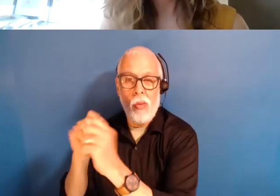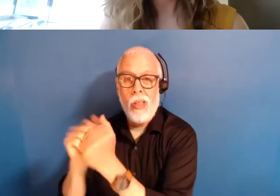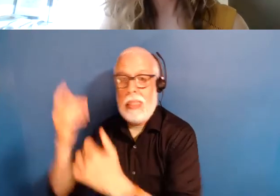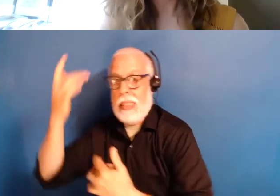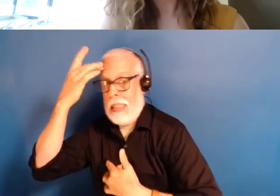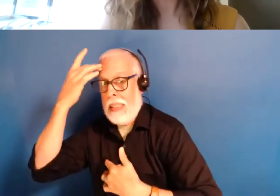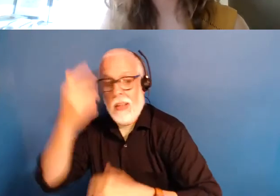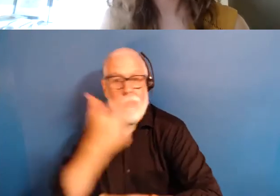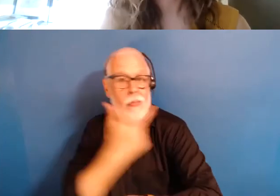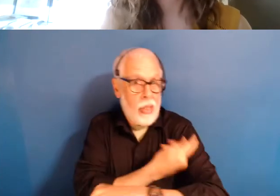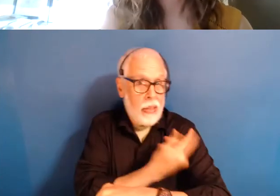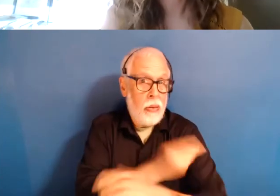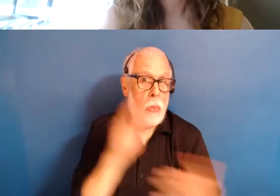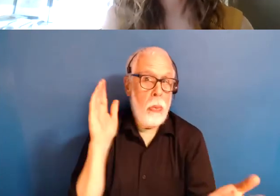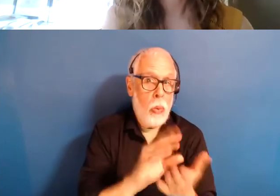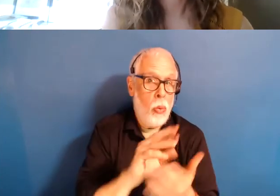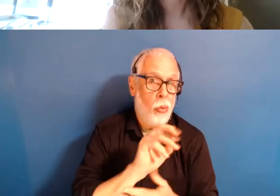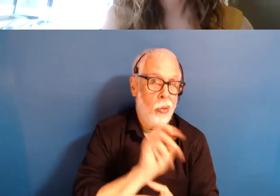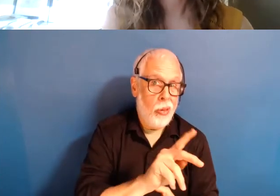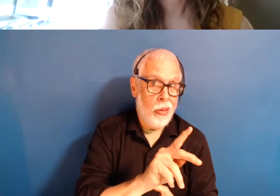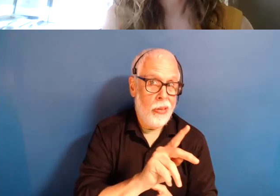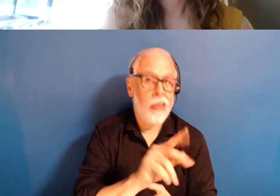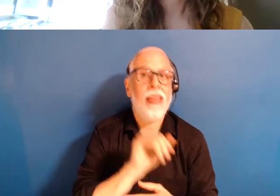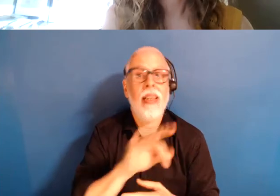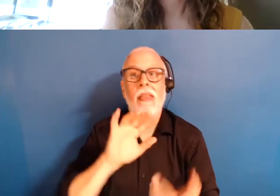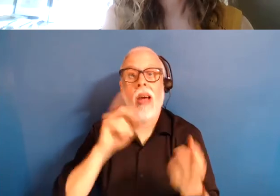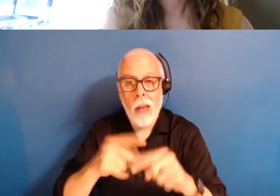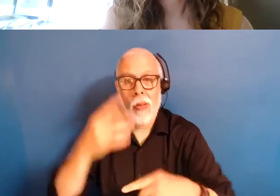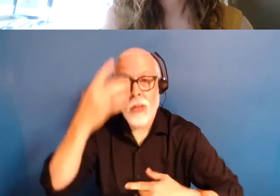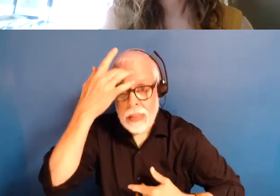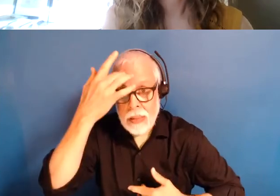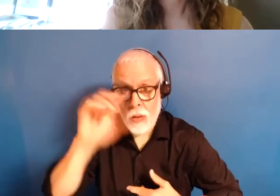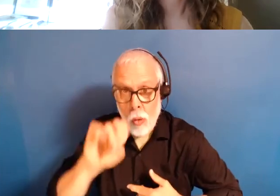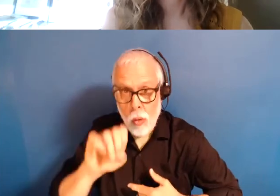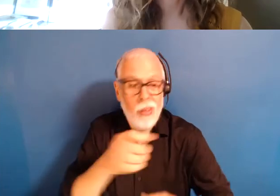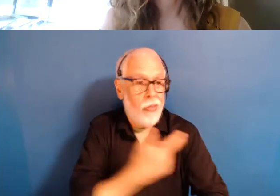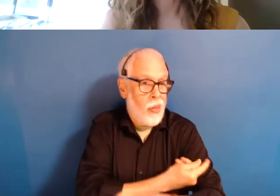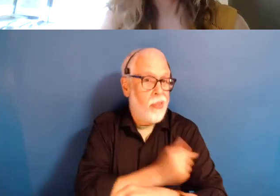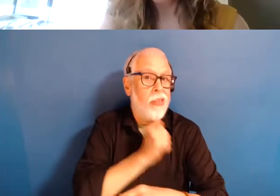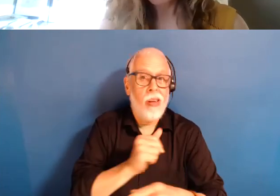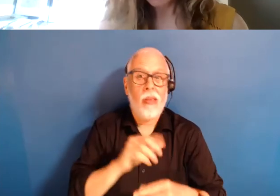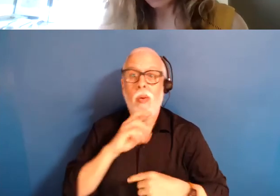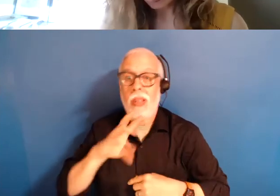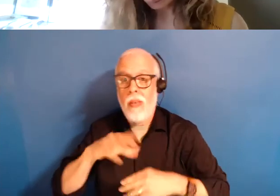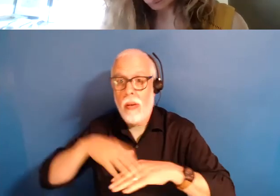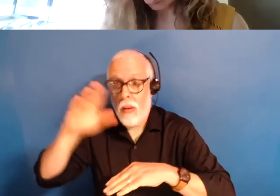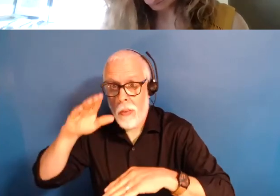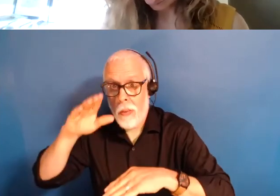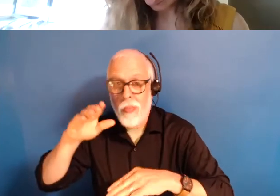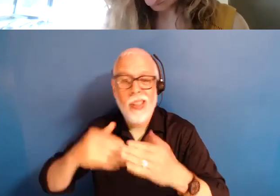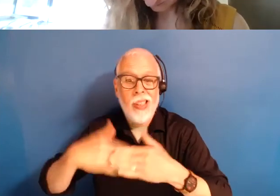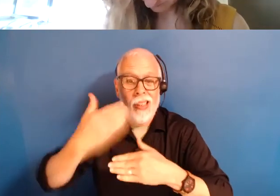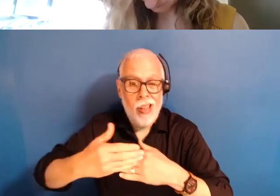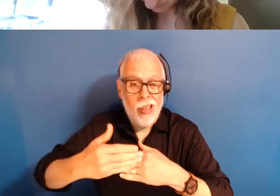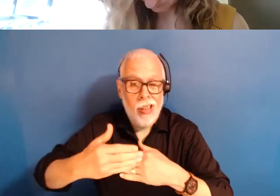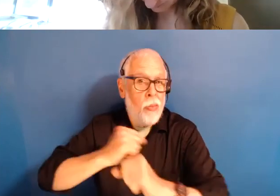the vaccine is going to reduce that risk. If you end up with COVID, whether you've had the vaccine or not, and you're 65 and older, your next line